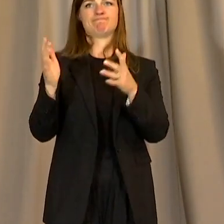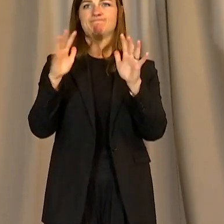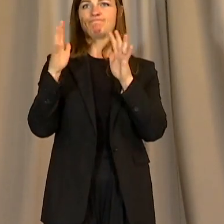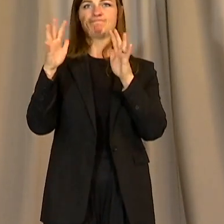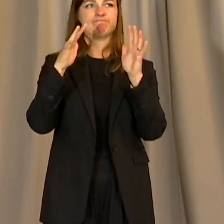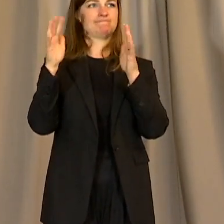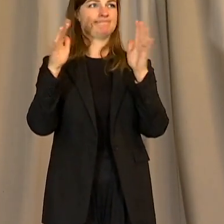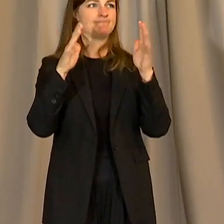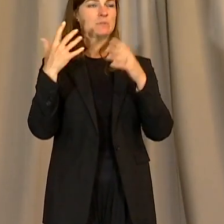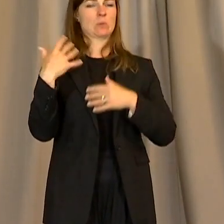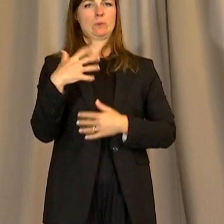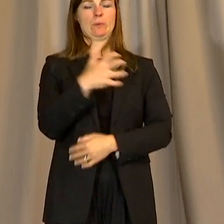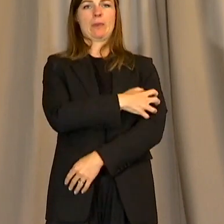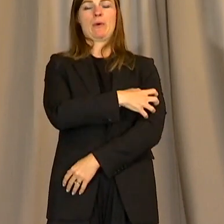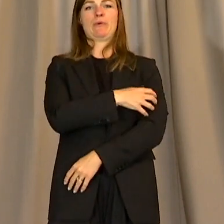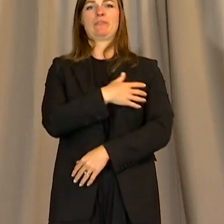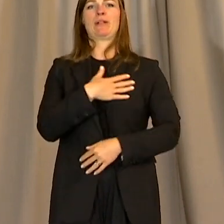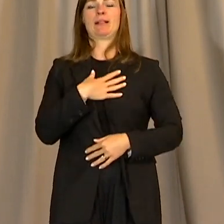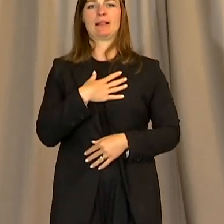Powerful, thank you.